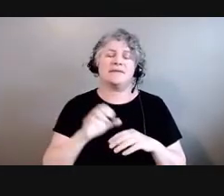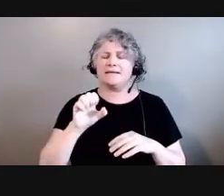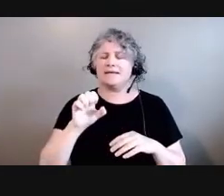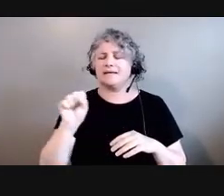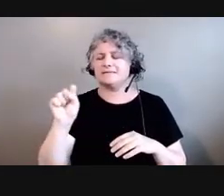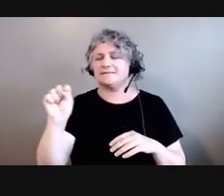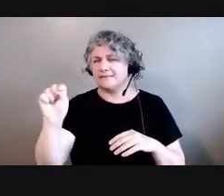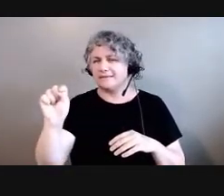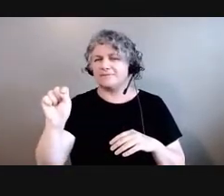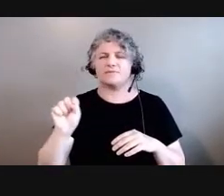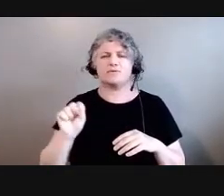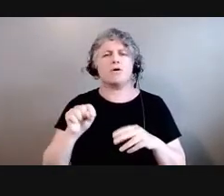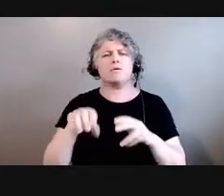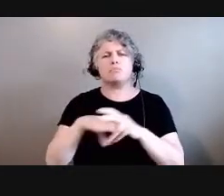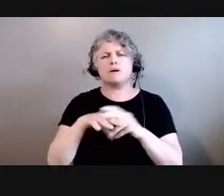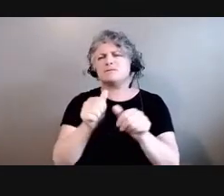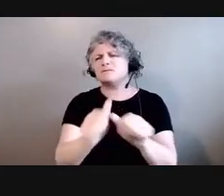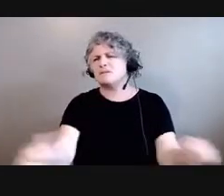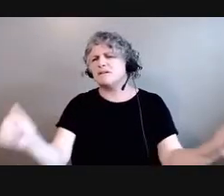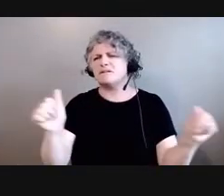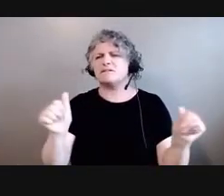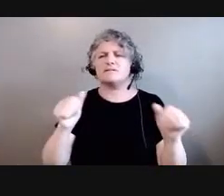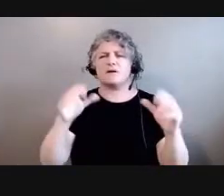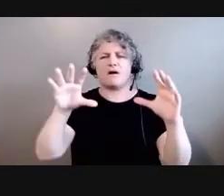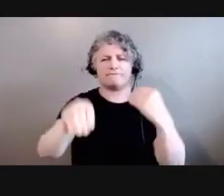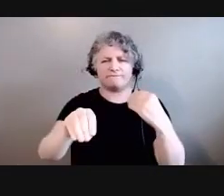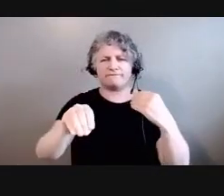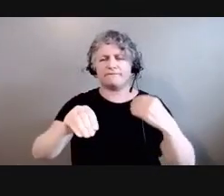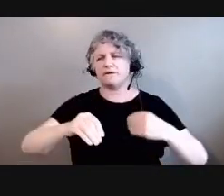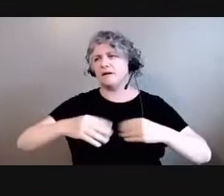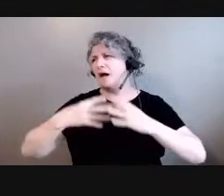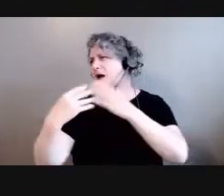to take a screen break, get some fresh air, or move your body.